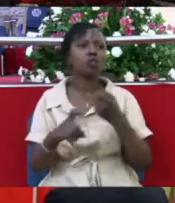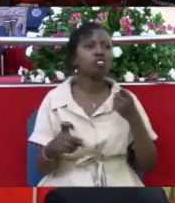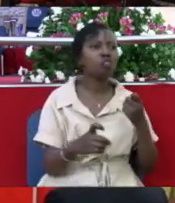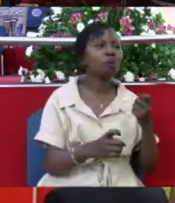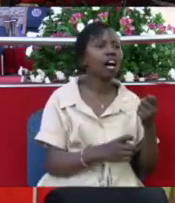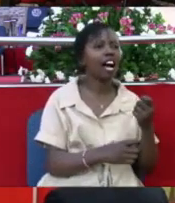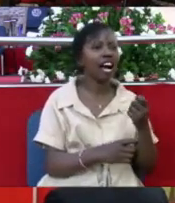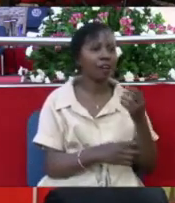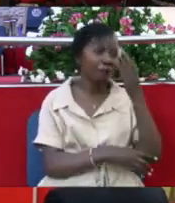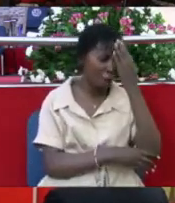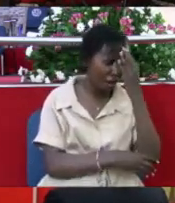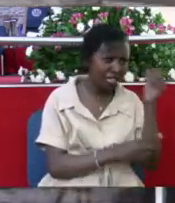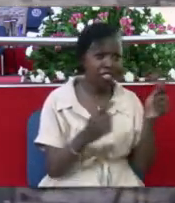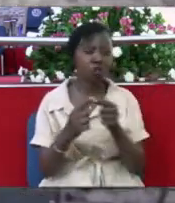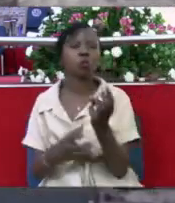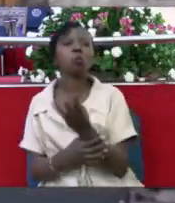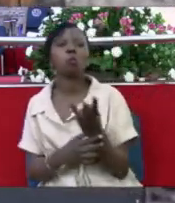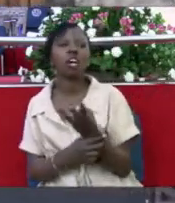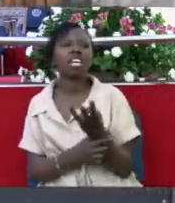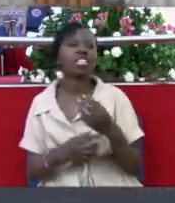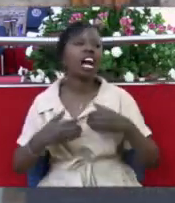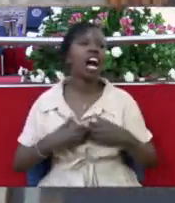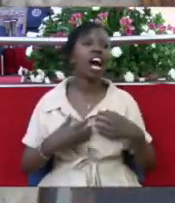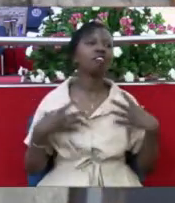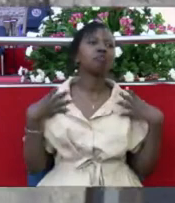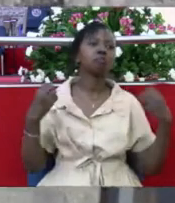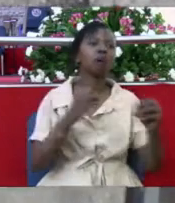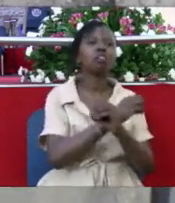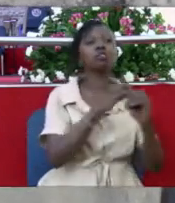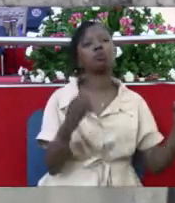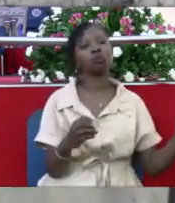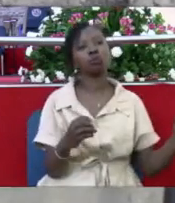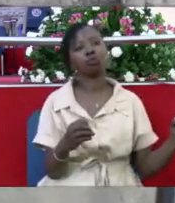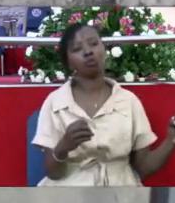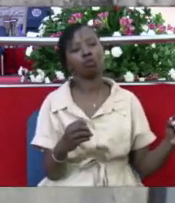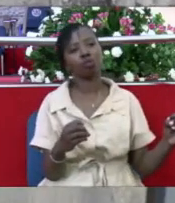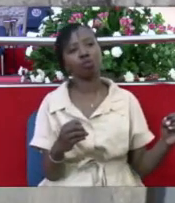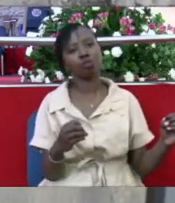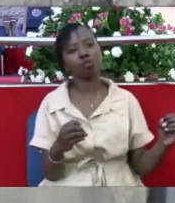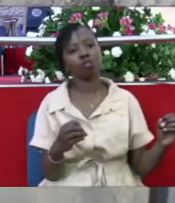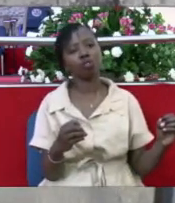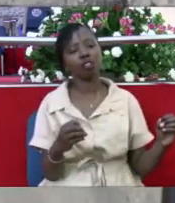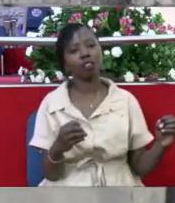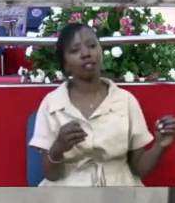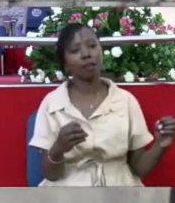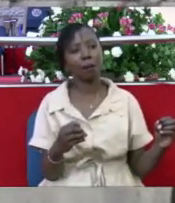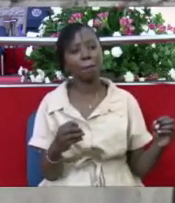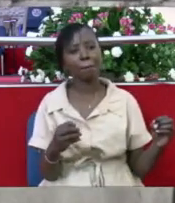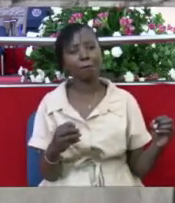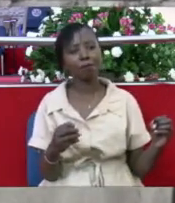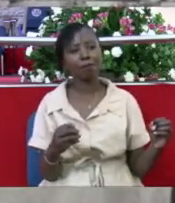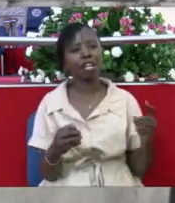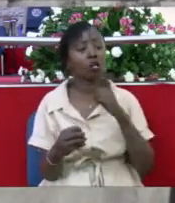ambayo kwa uzuri wake will sustain you until Monday afternoon. Itakuweka hadi Jumatatu saa 8 ama adhuhuri. So